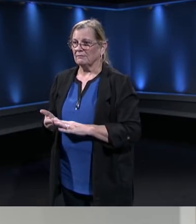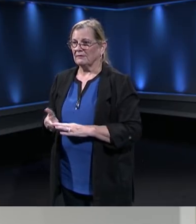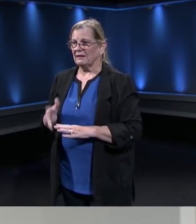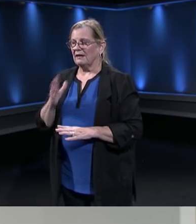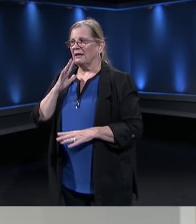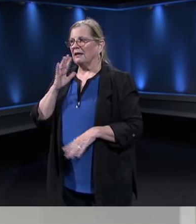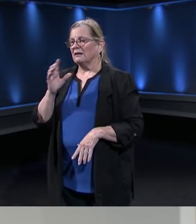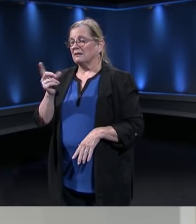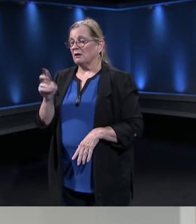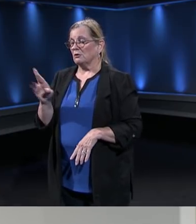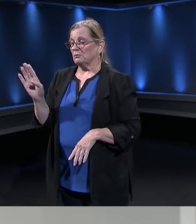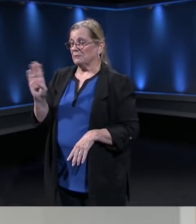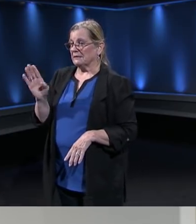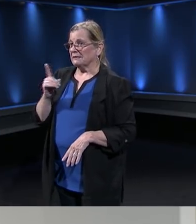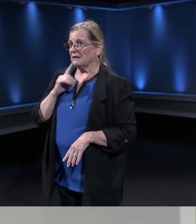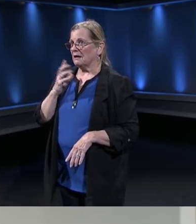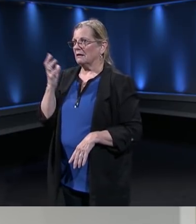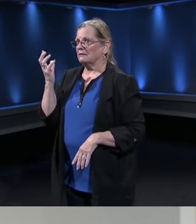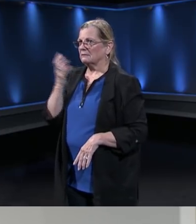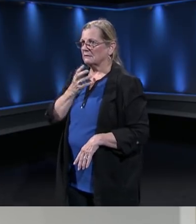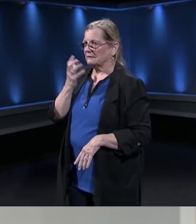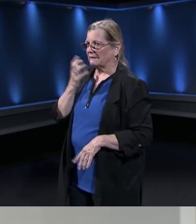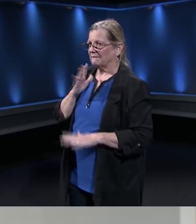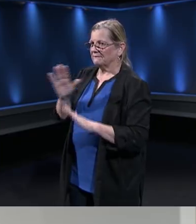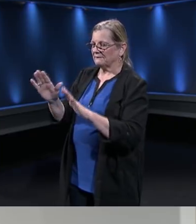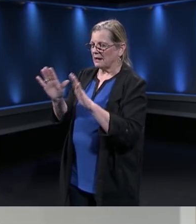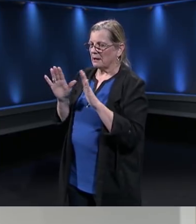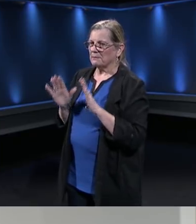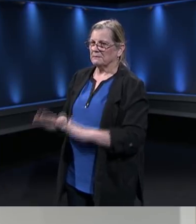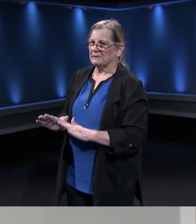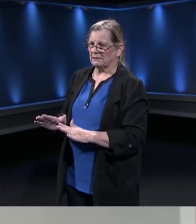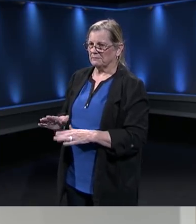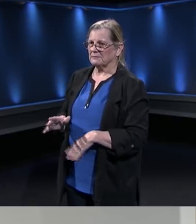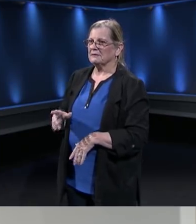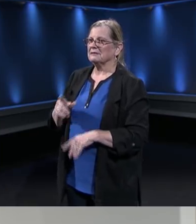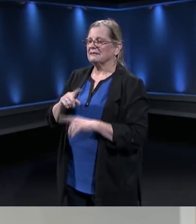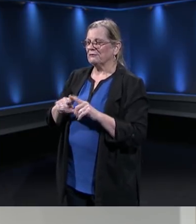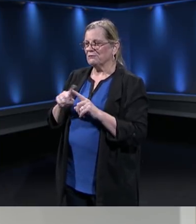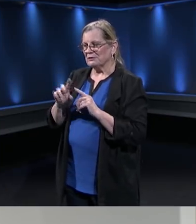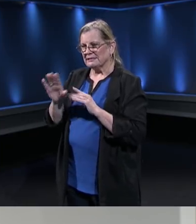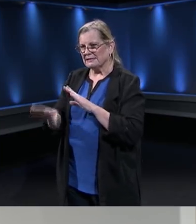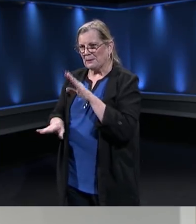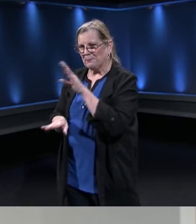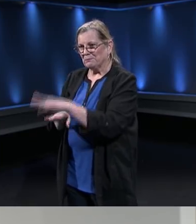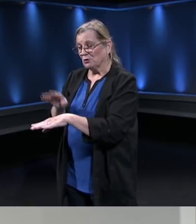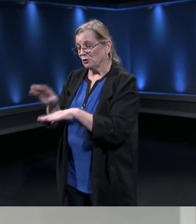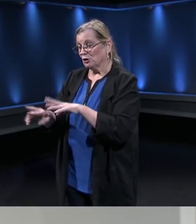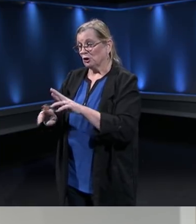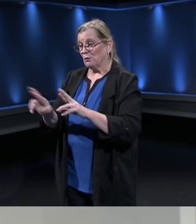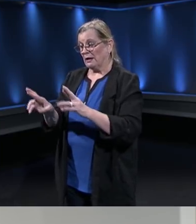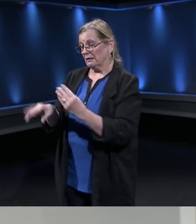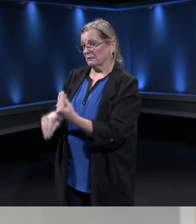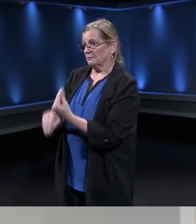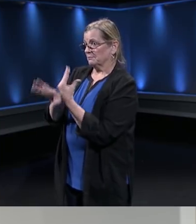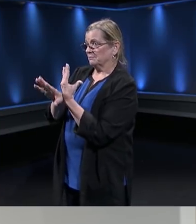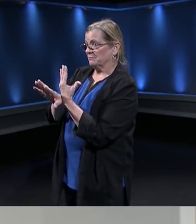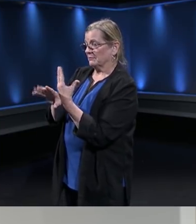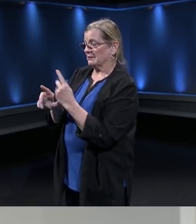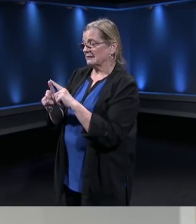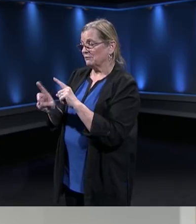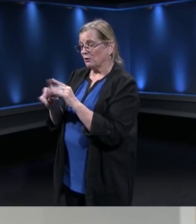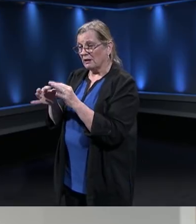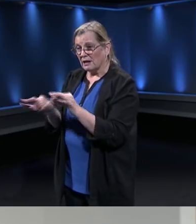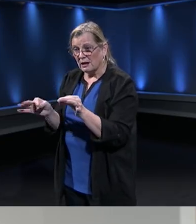We're sending out tech tips to parents in multiple languages already to get them ready for the virtual learning start. We're looking at